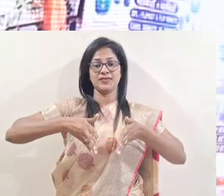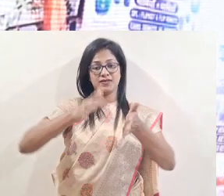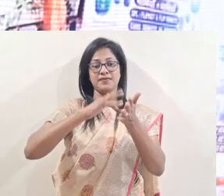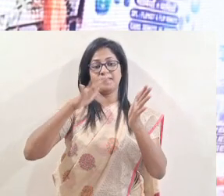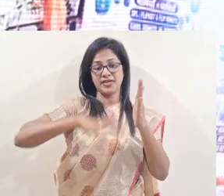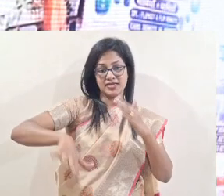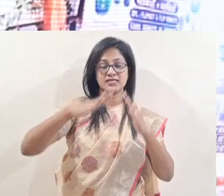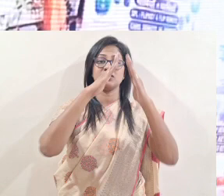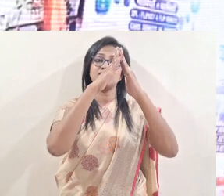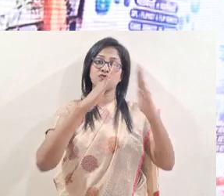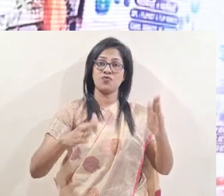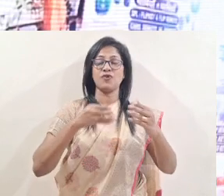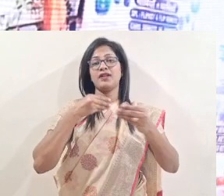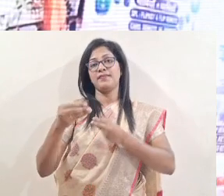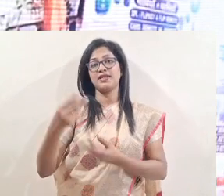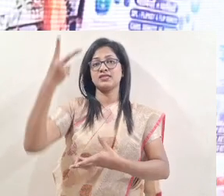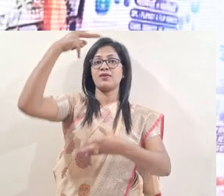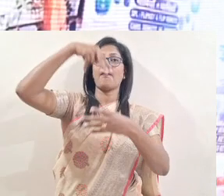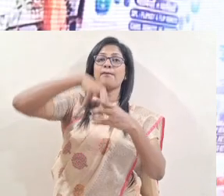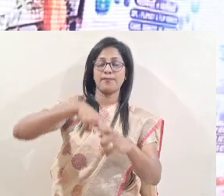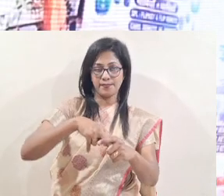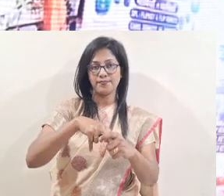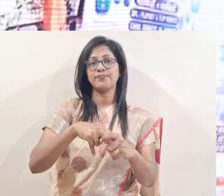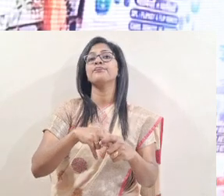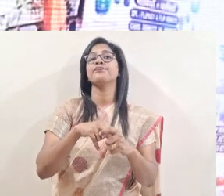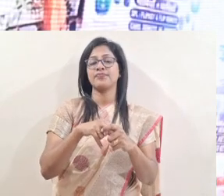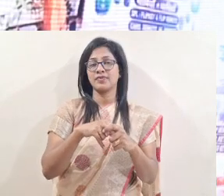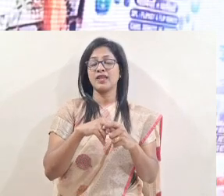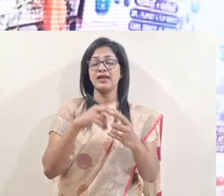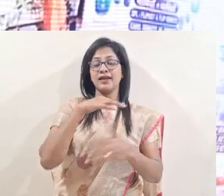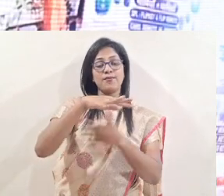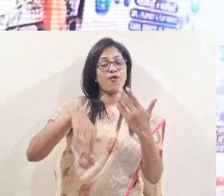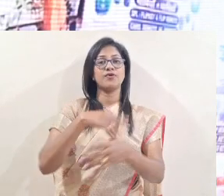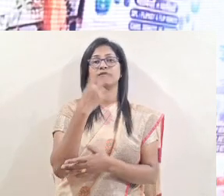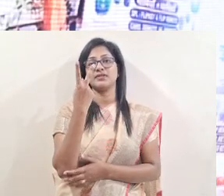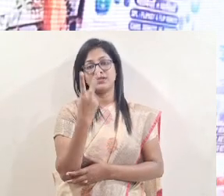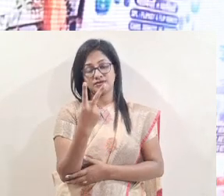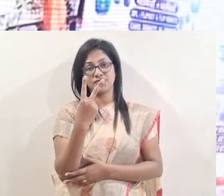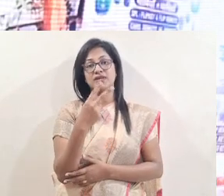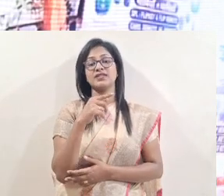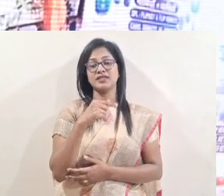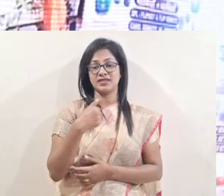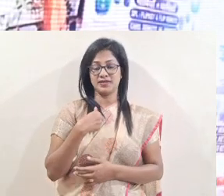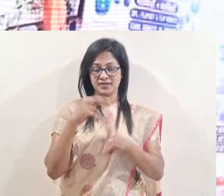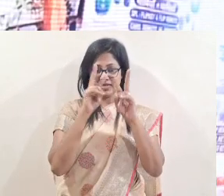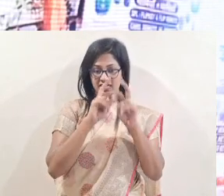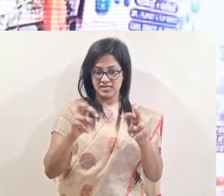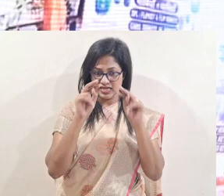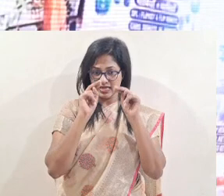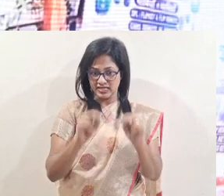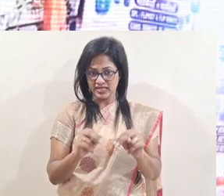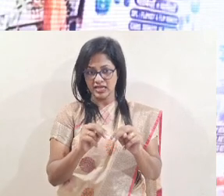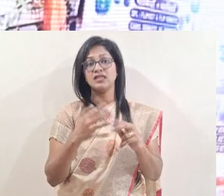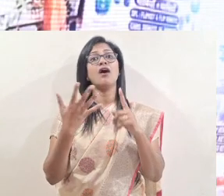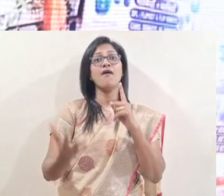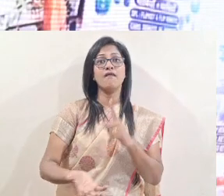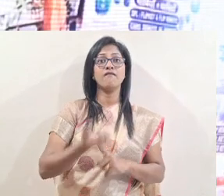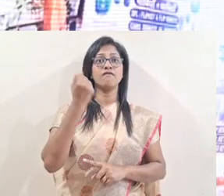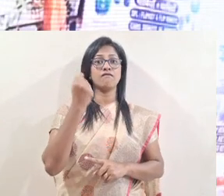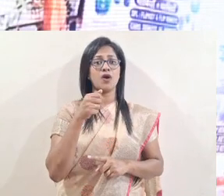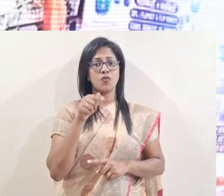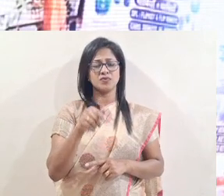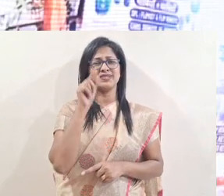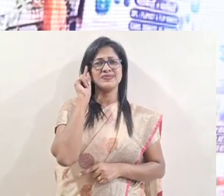the commercial sector, which is taking place in a combined manner, a study is required to actually find out that what are the factors